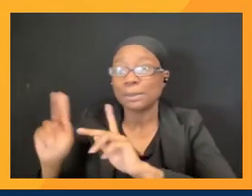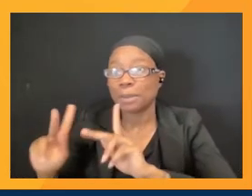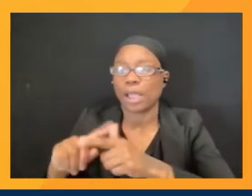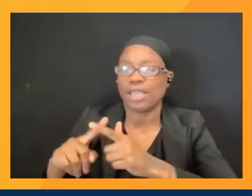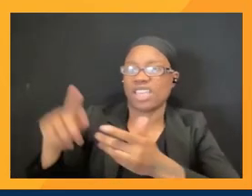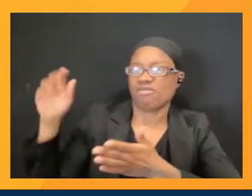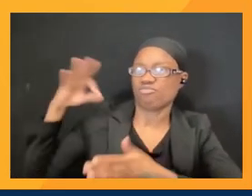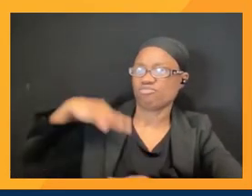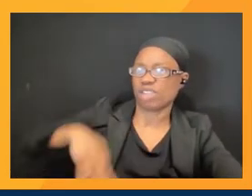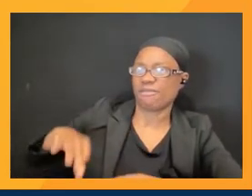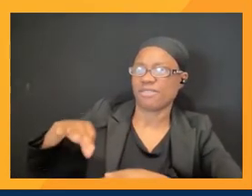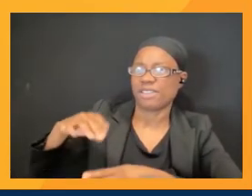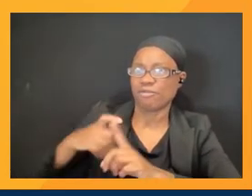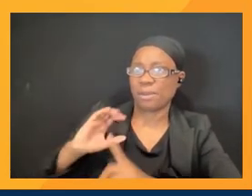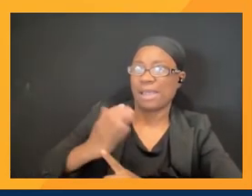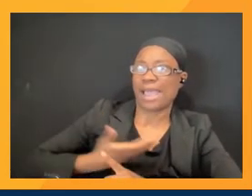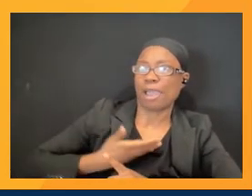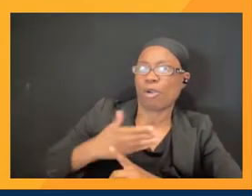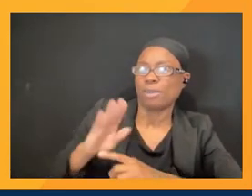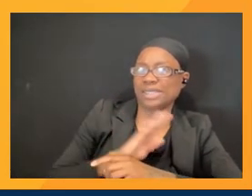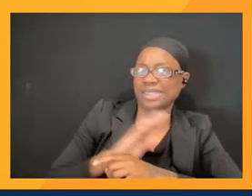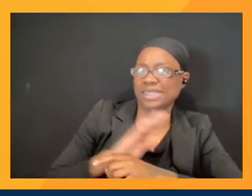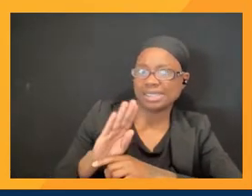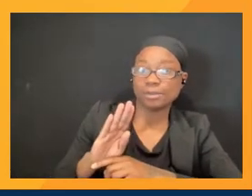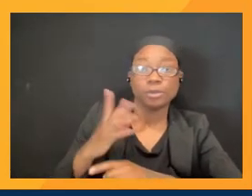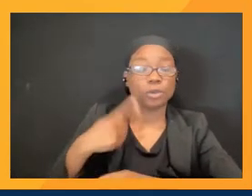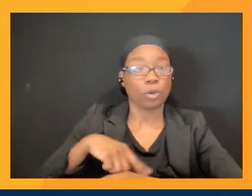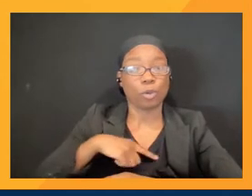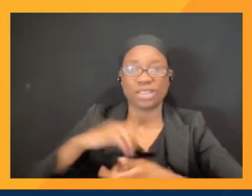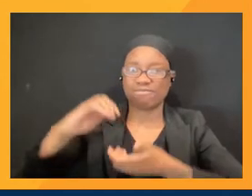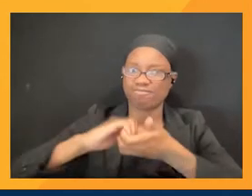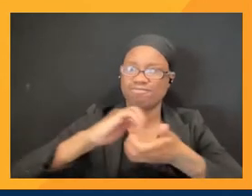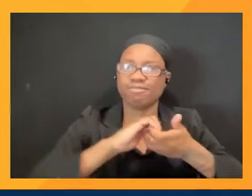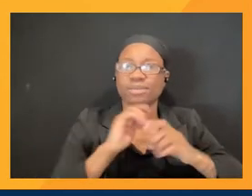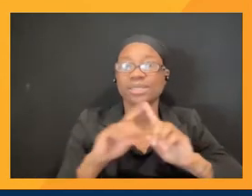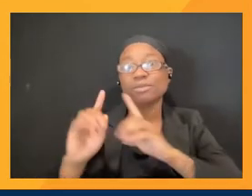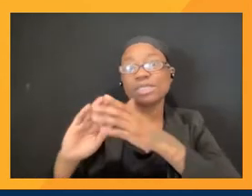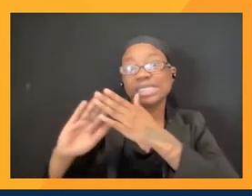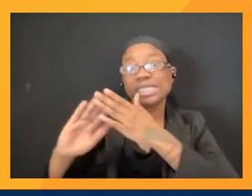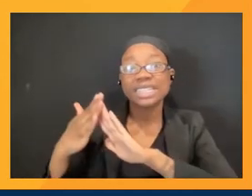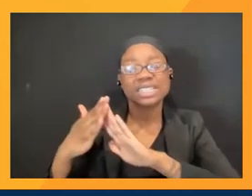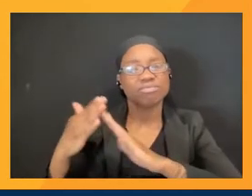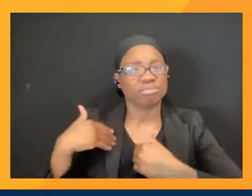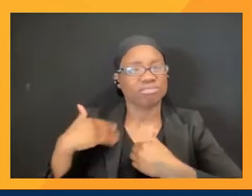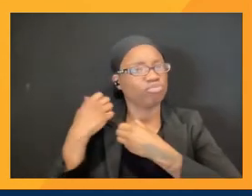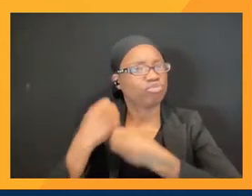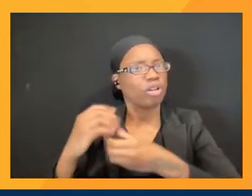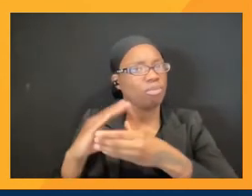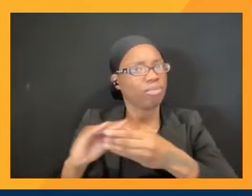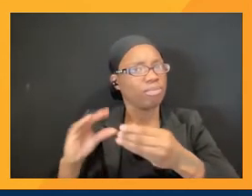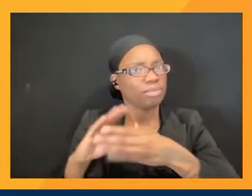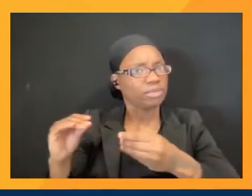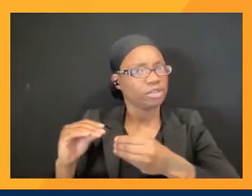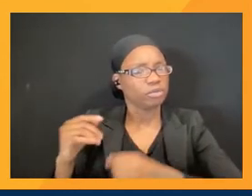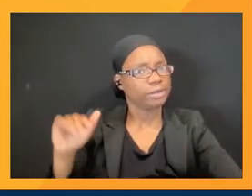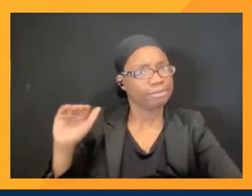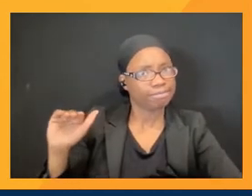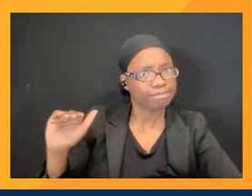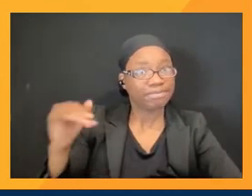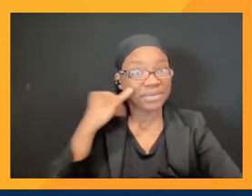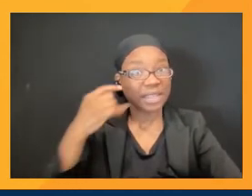Airbnb. And they made enough money to pay their rent. And they said, we have this idea. Of